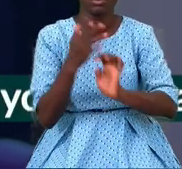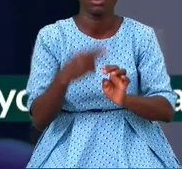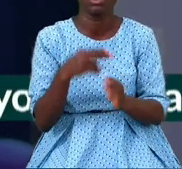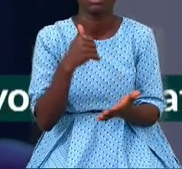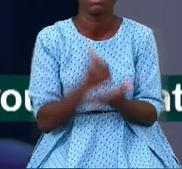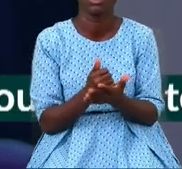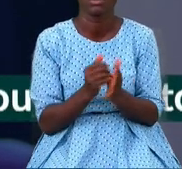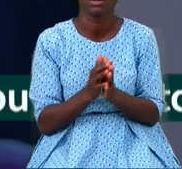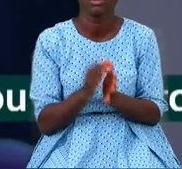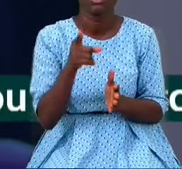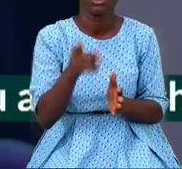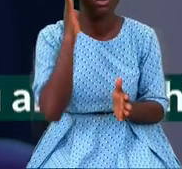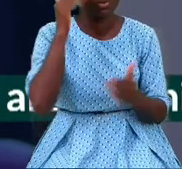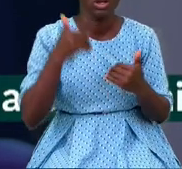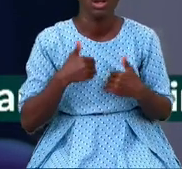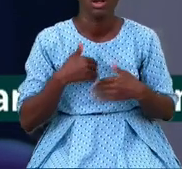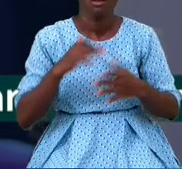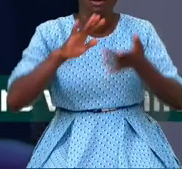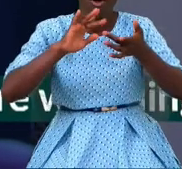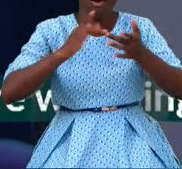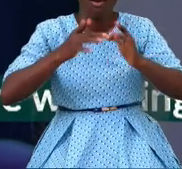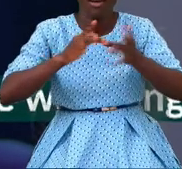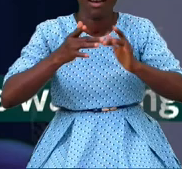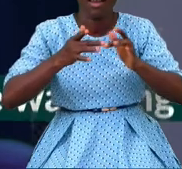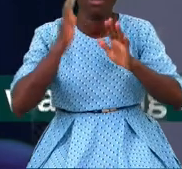Testimony everywhere tonight.